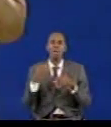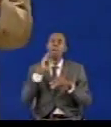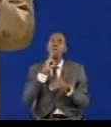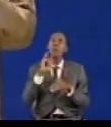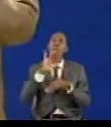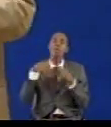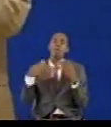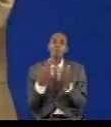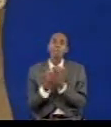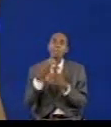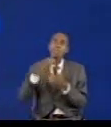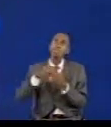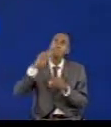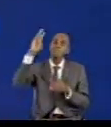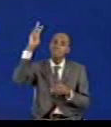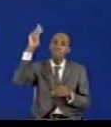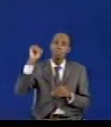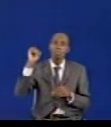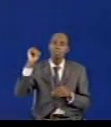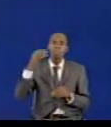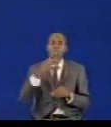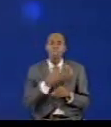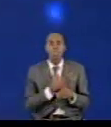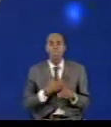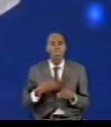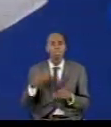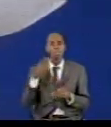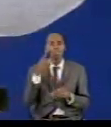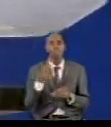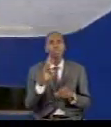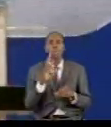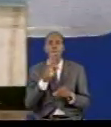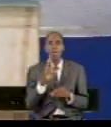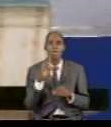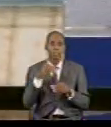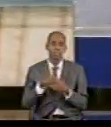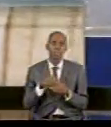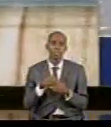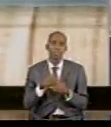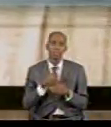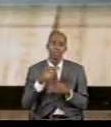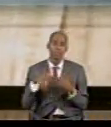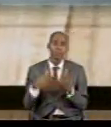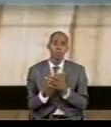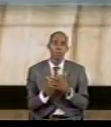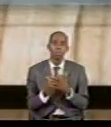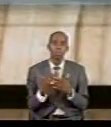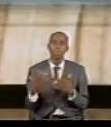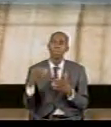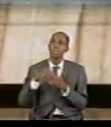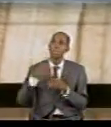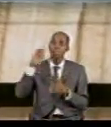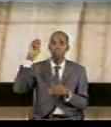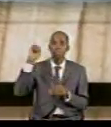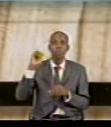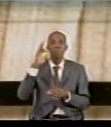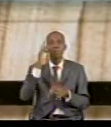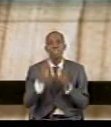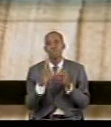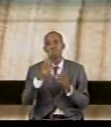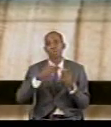him. For ye are complete in him. If then you go outside